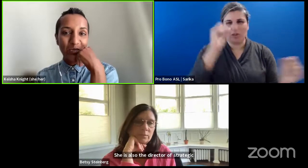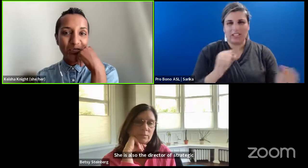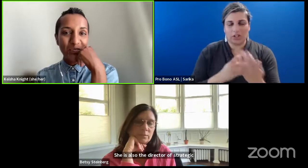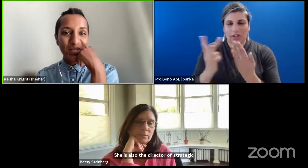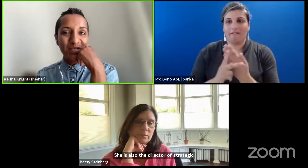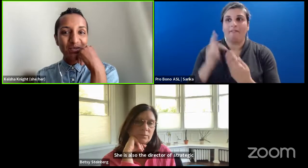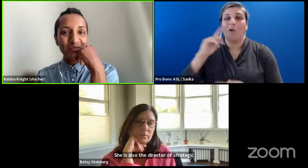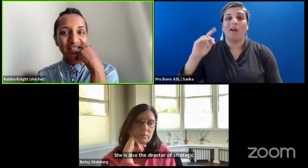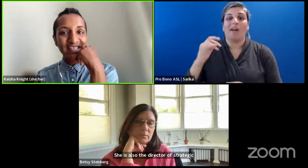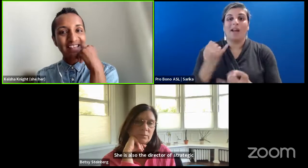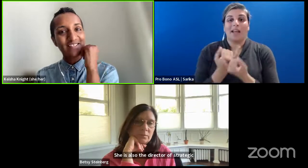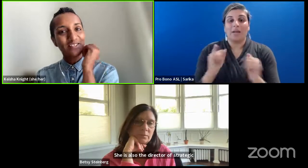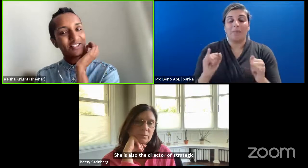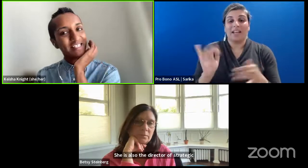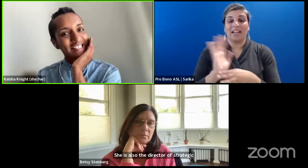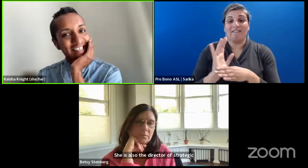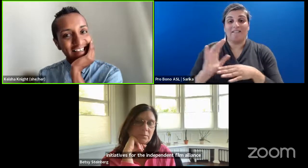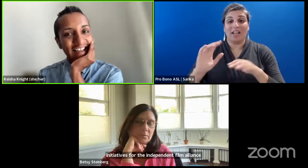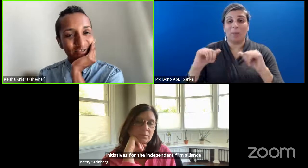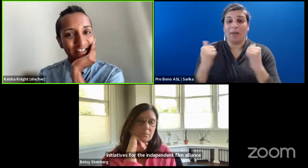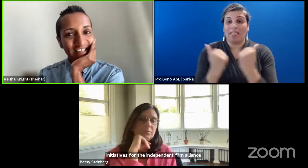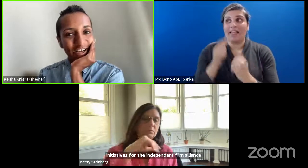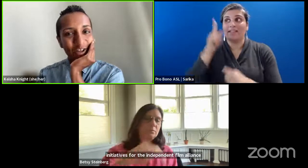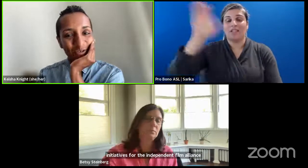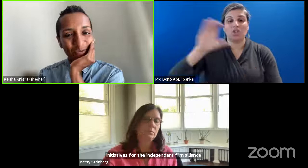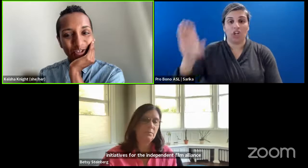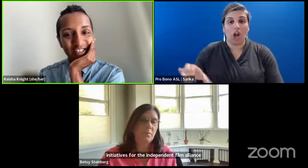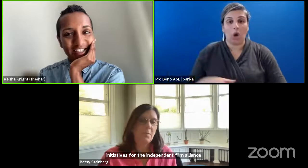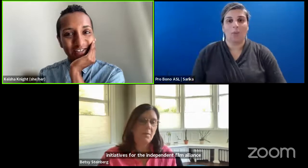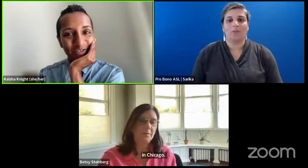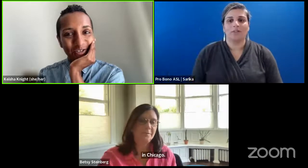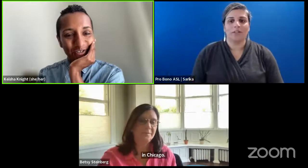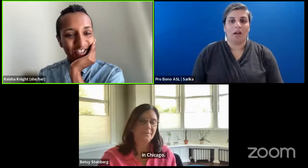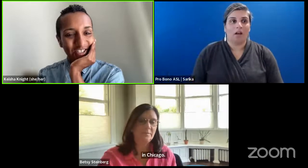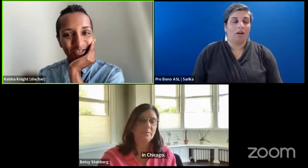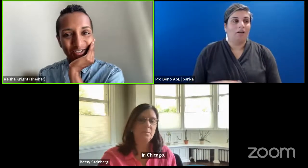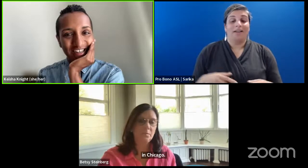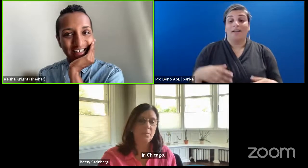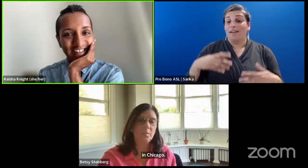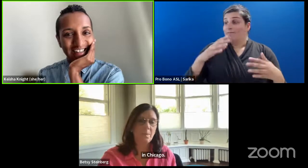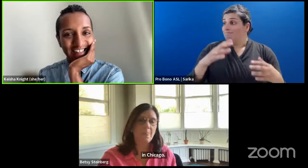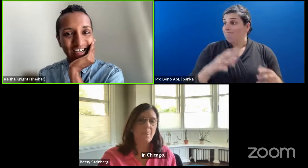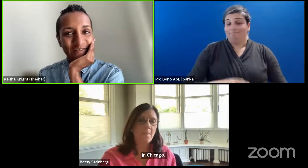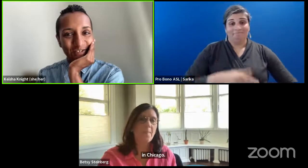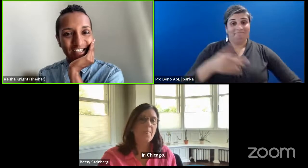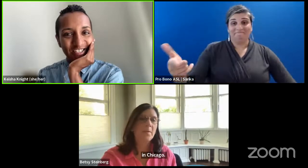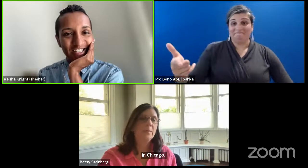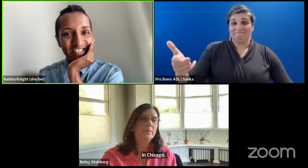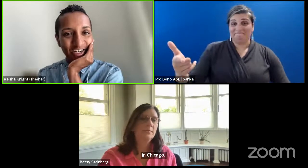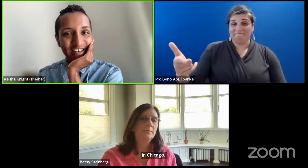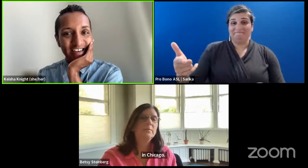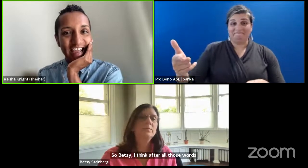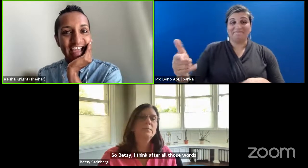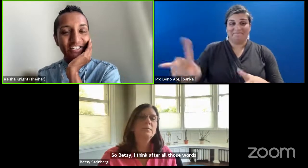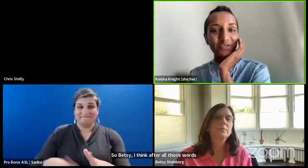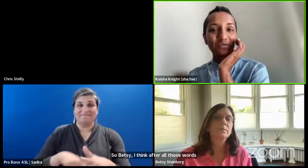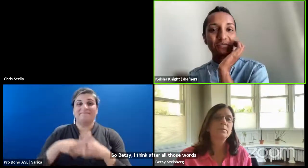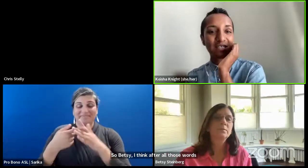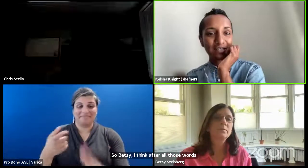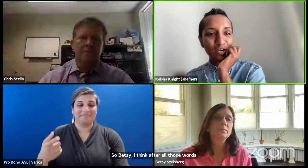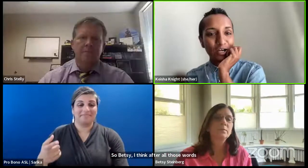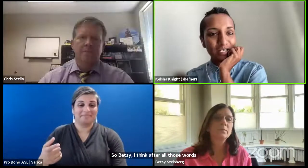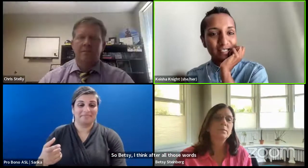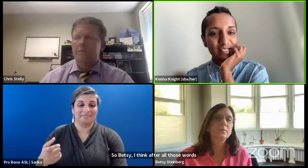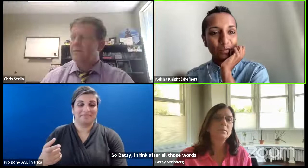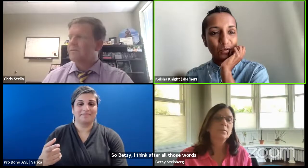Chicago. So Betsy, think I'll just, after that, all those words, I'll leave it over to you to kind of get this conversation started. And just